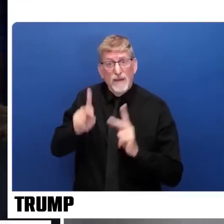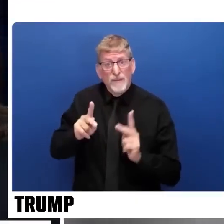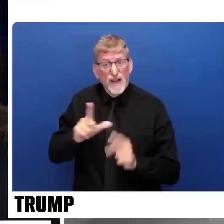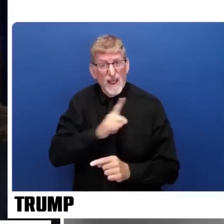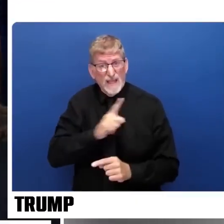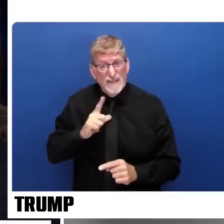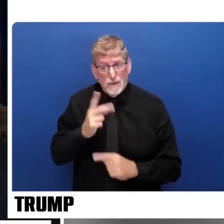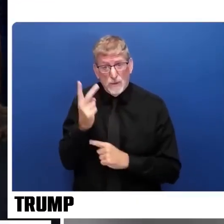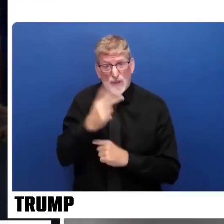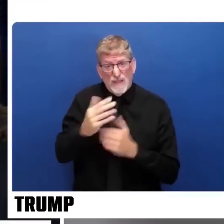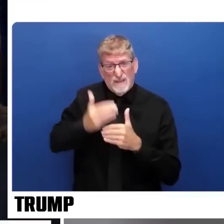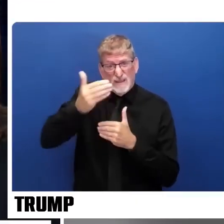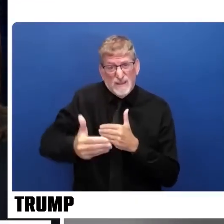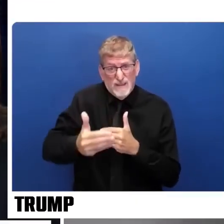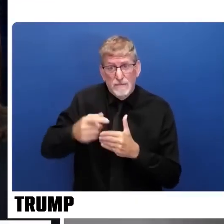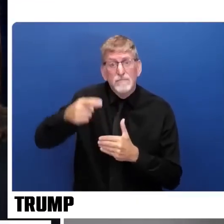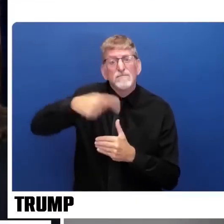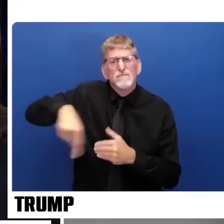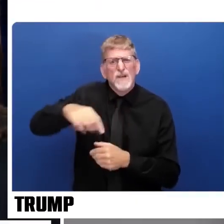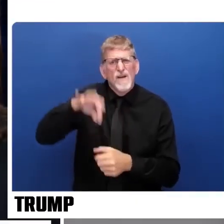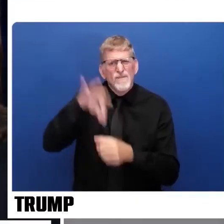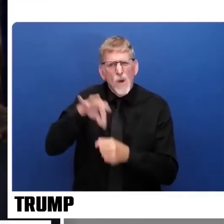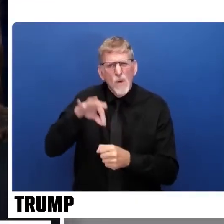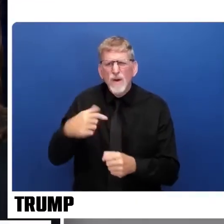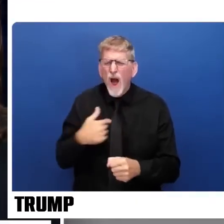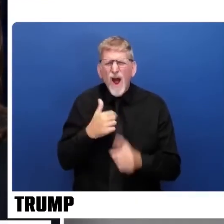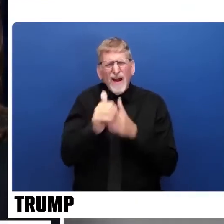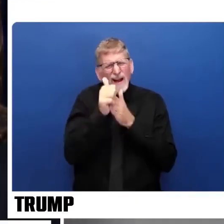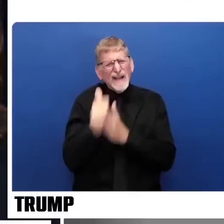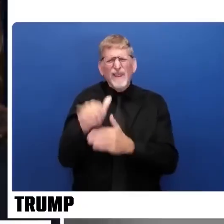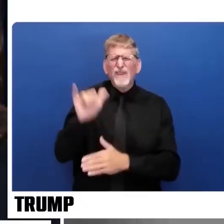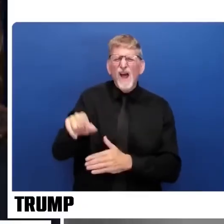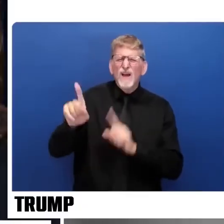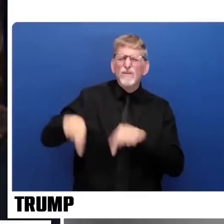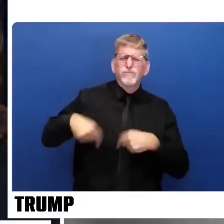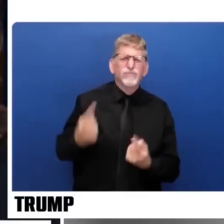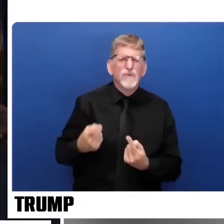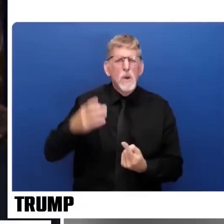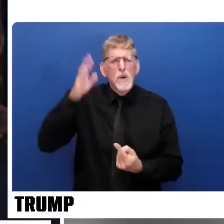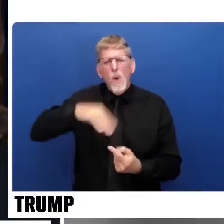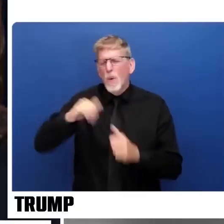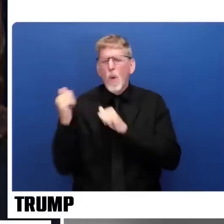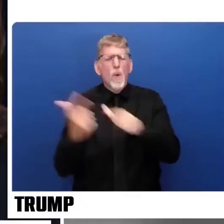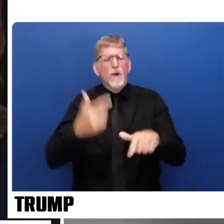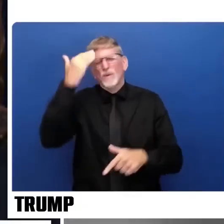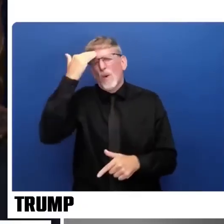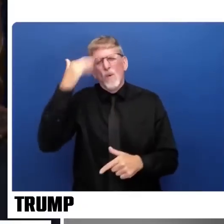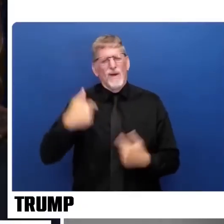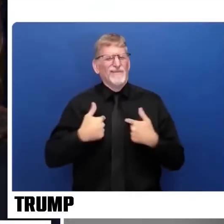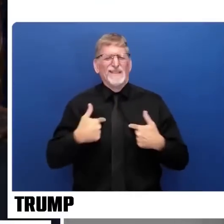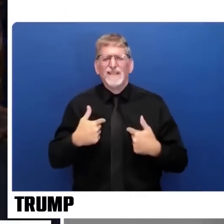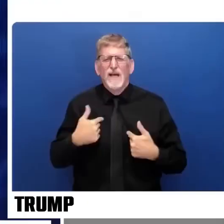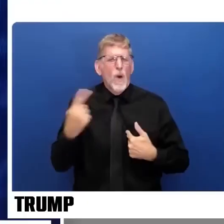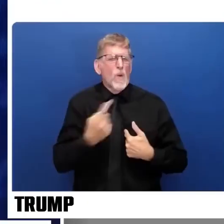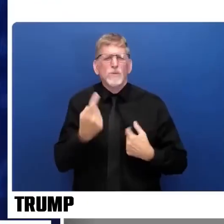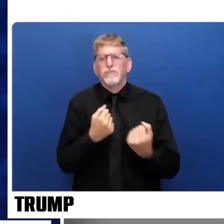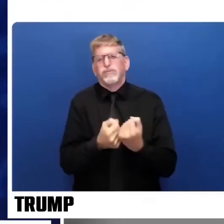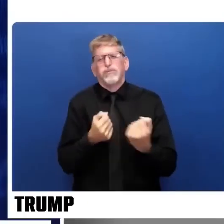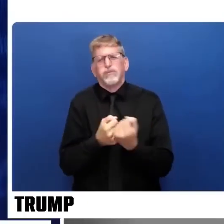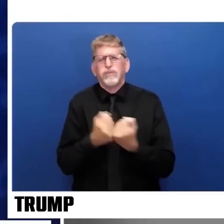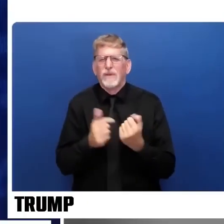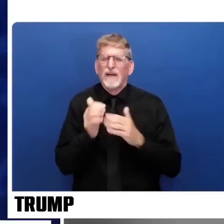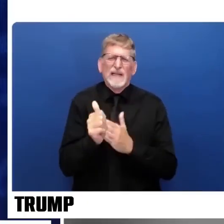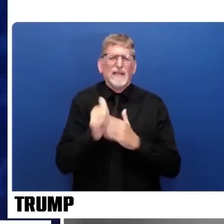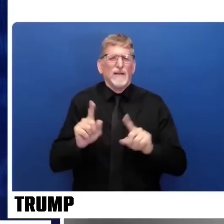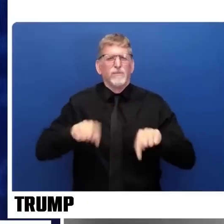it in. I've been a leader on it. They know that, and everybody else knows it. I have been a leader on fertilization, IVF.